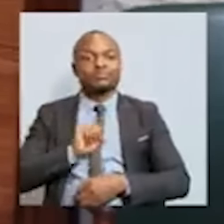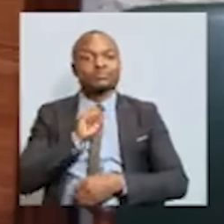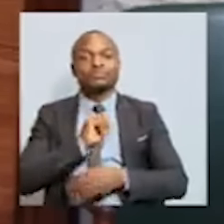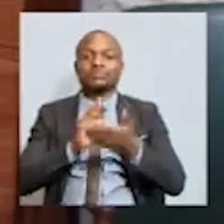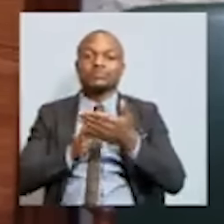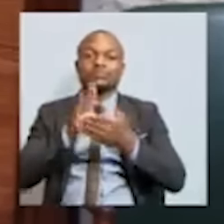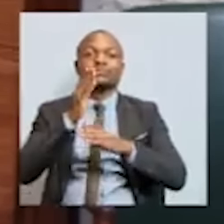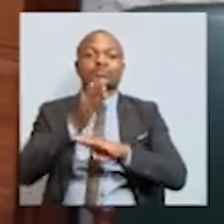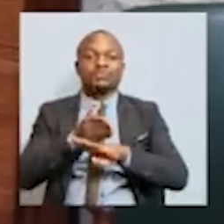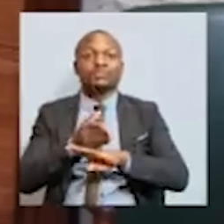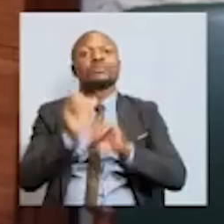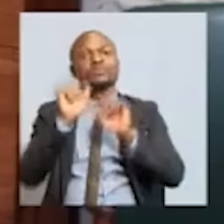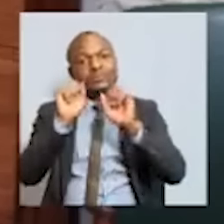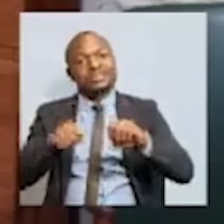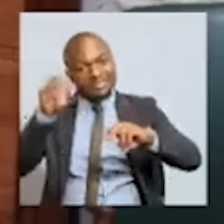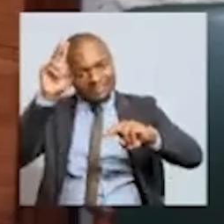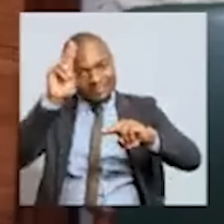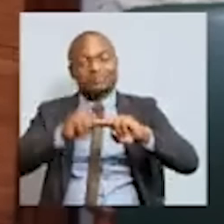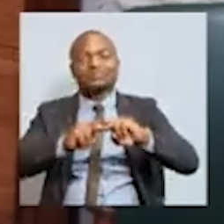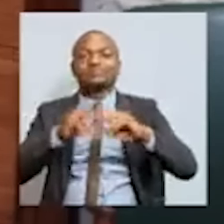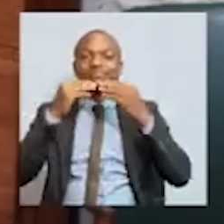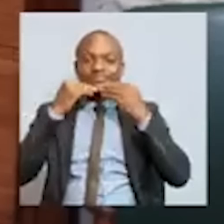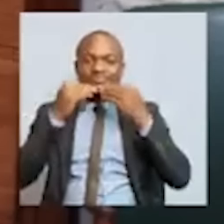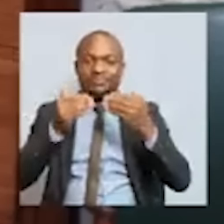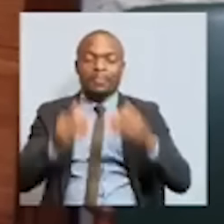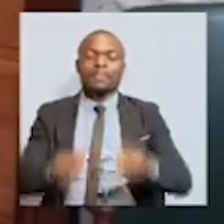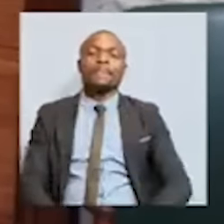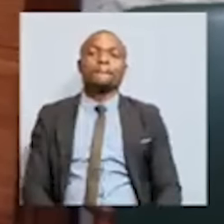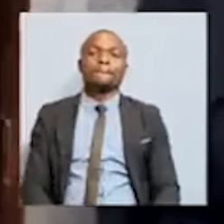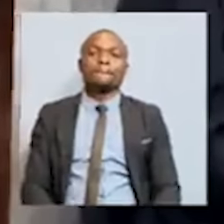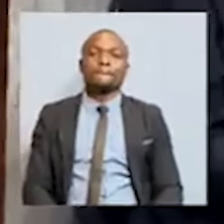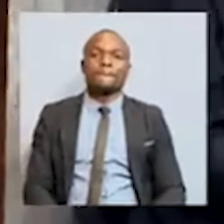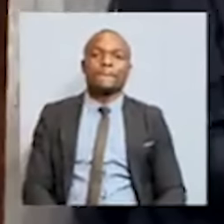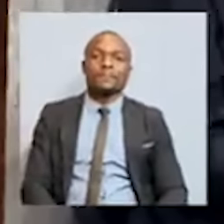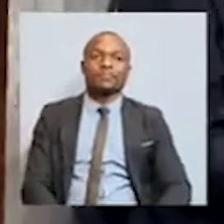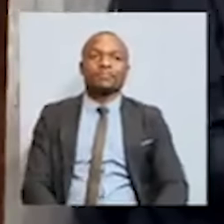thereafter resume your seat. I thank you.